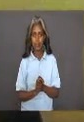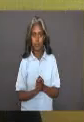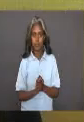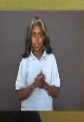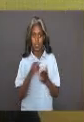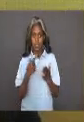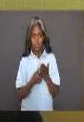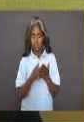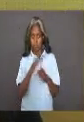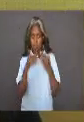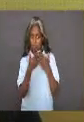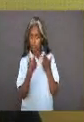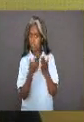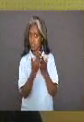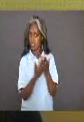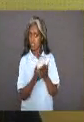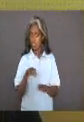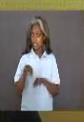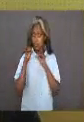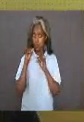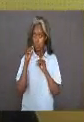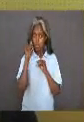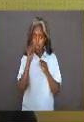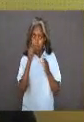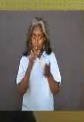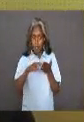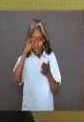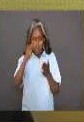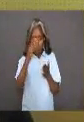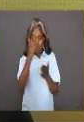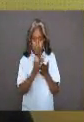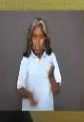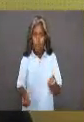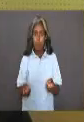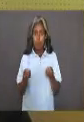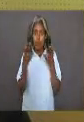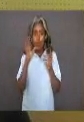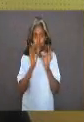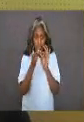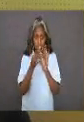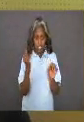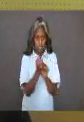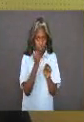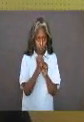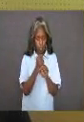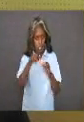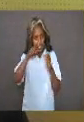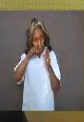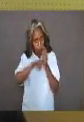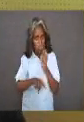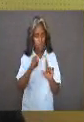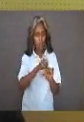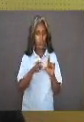That is all for this lesson, students. You learned some more definitions to calculate the values